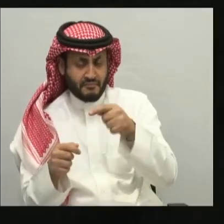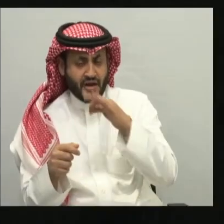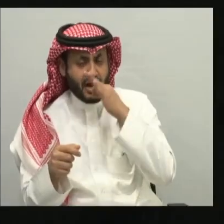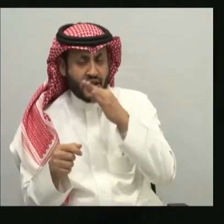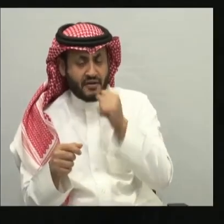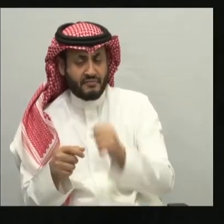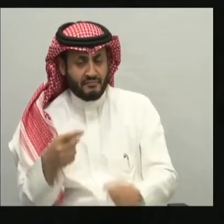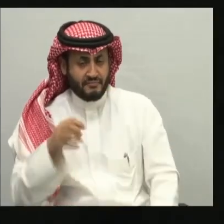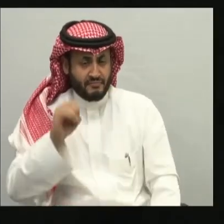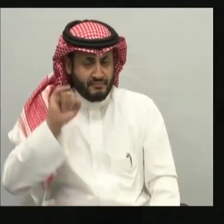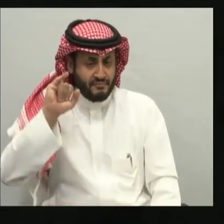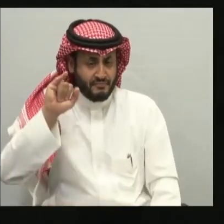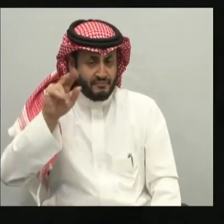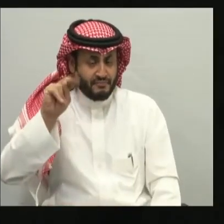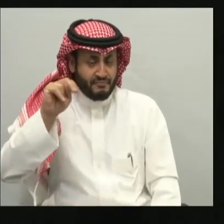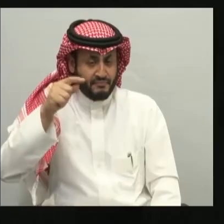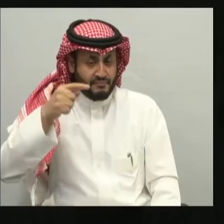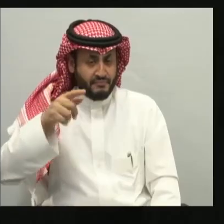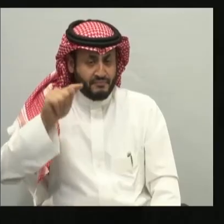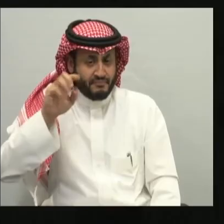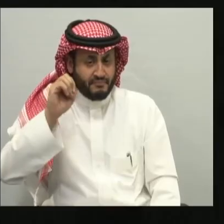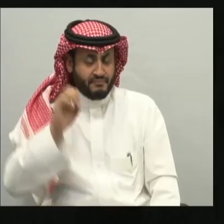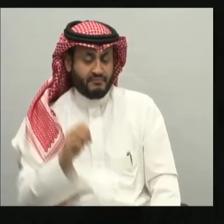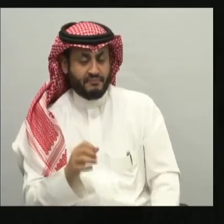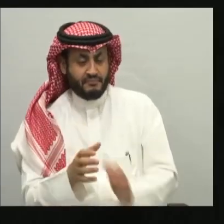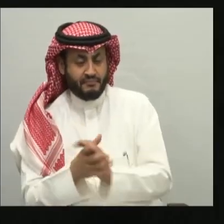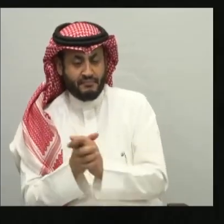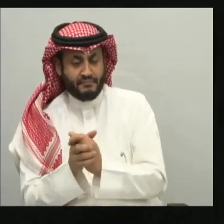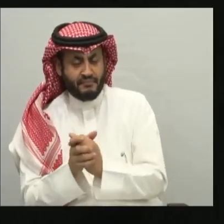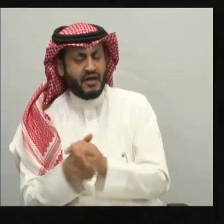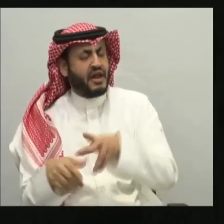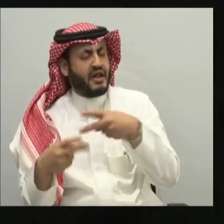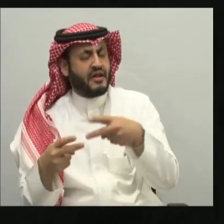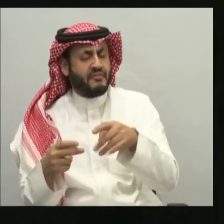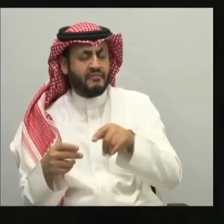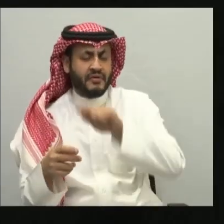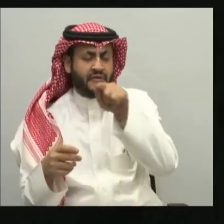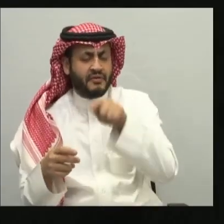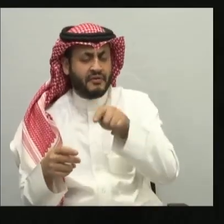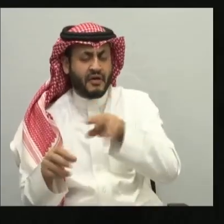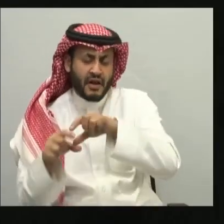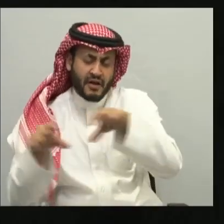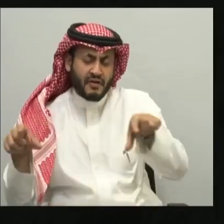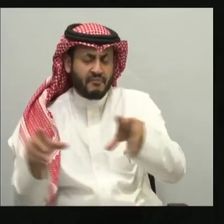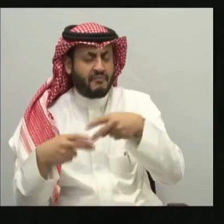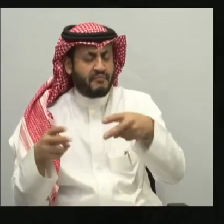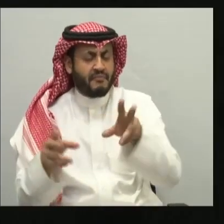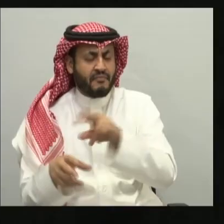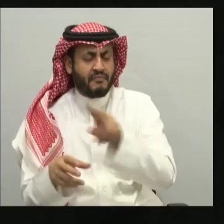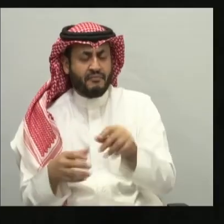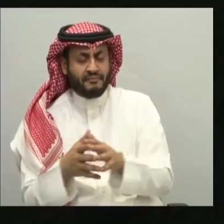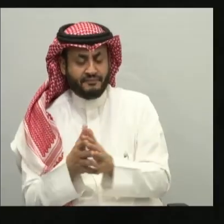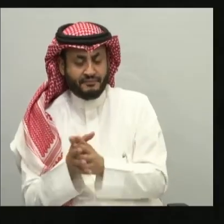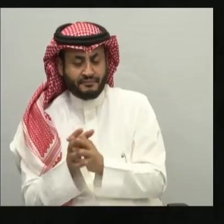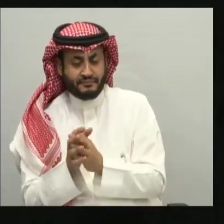going to, whether we have going to in questions or we have it in sentences. But